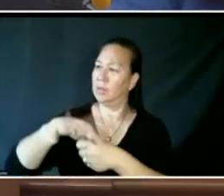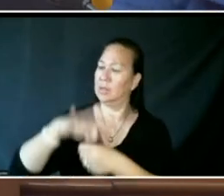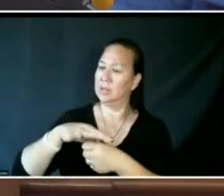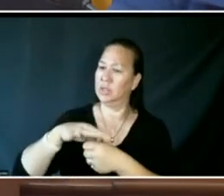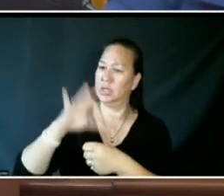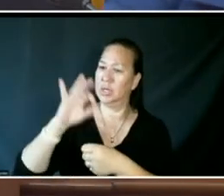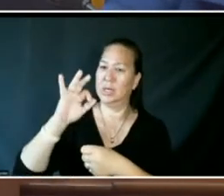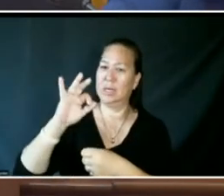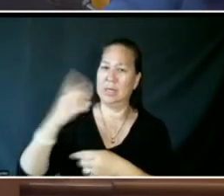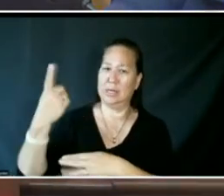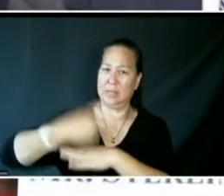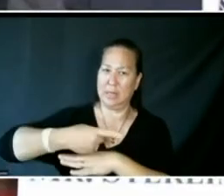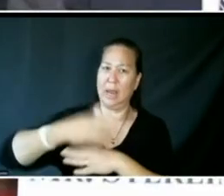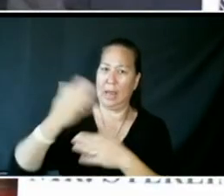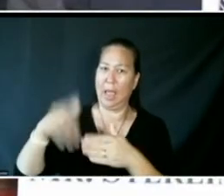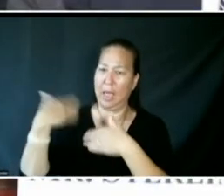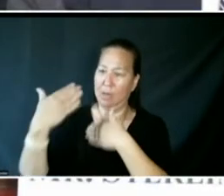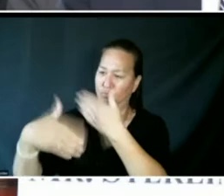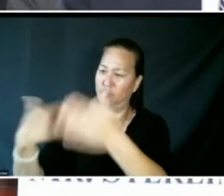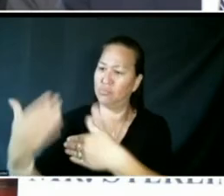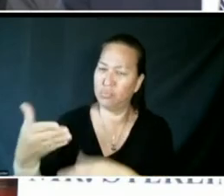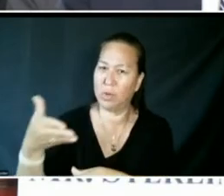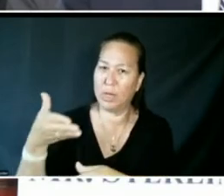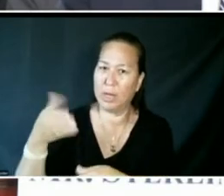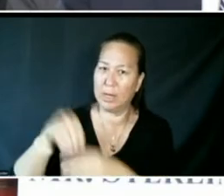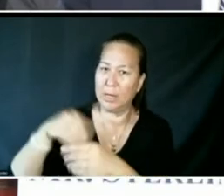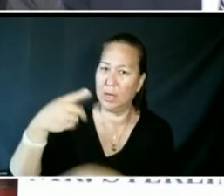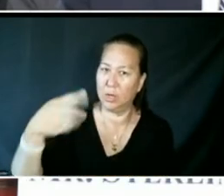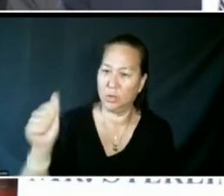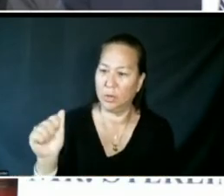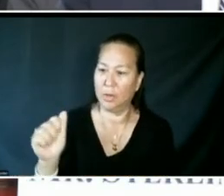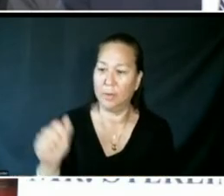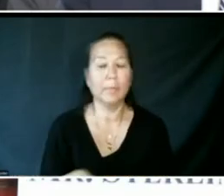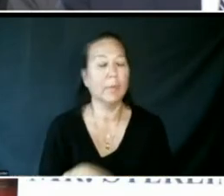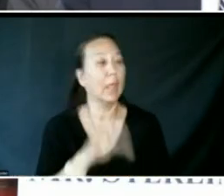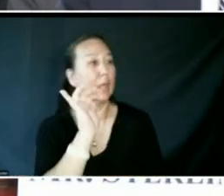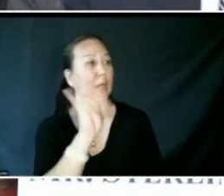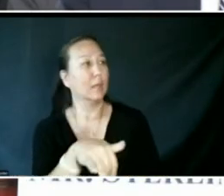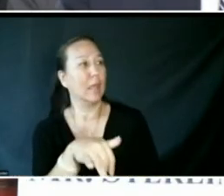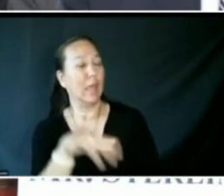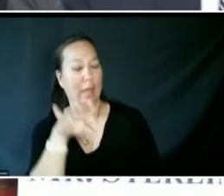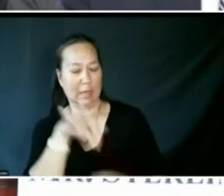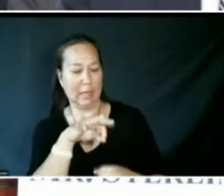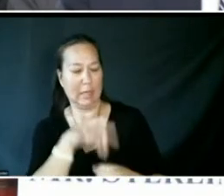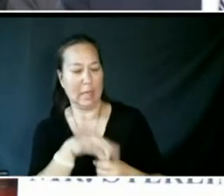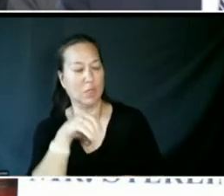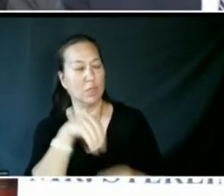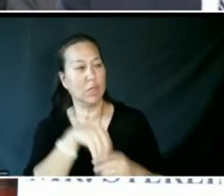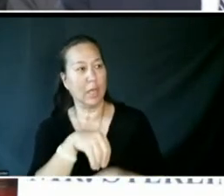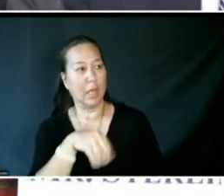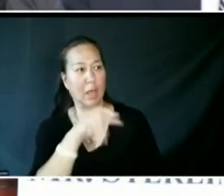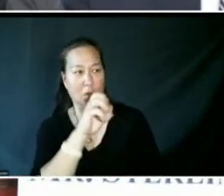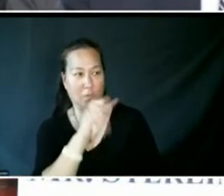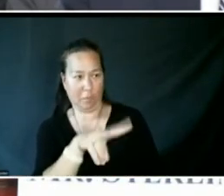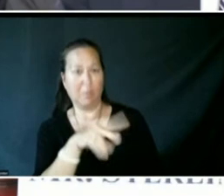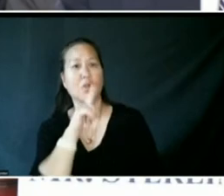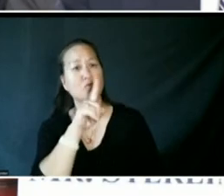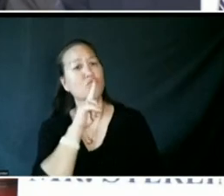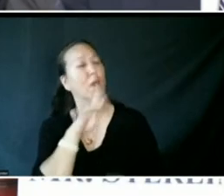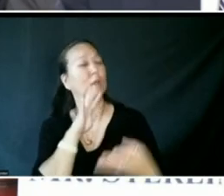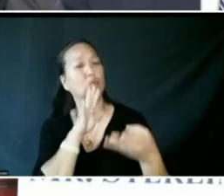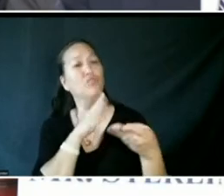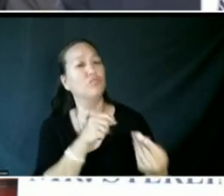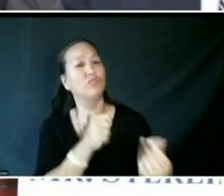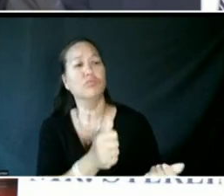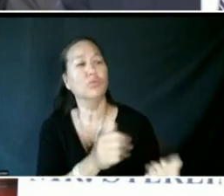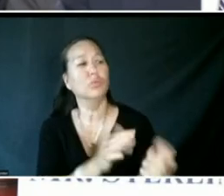Georgia? On Election Day in November, our election went remarkably smooth. In fact, we meet at